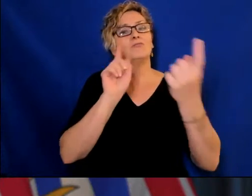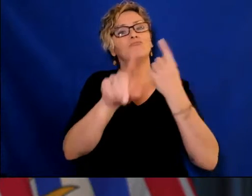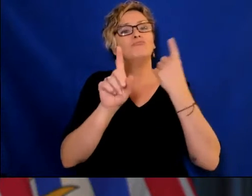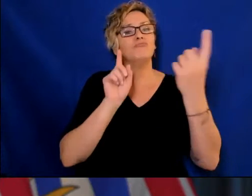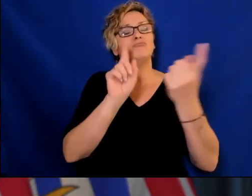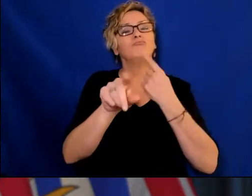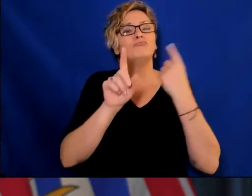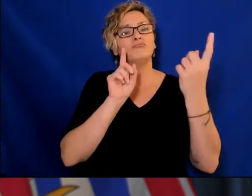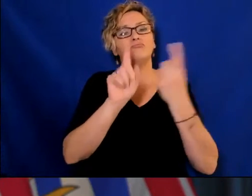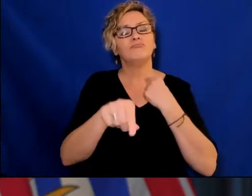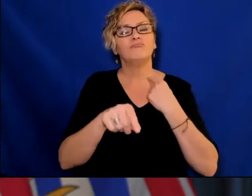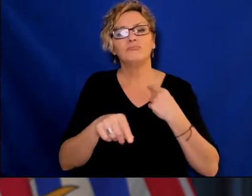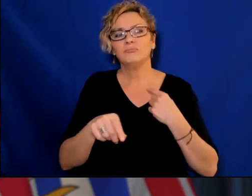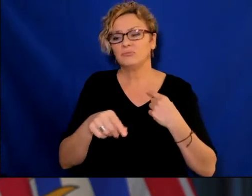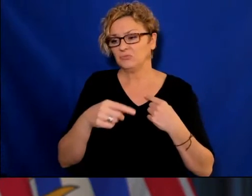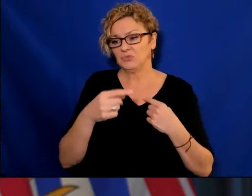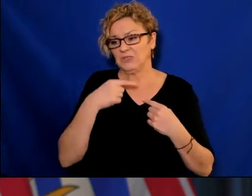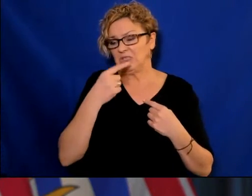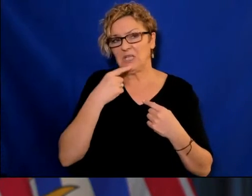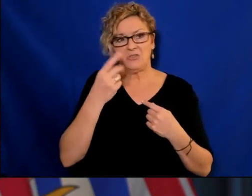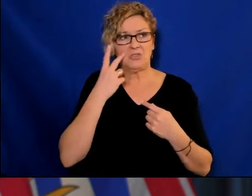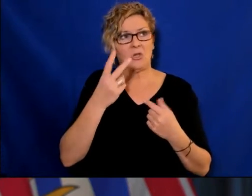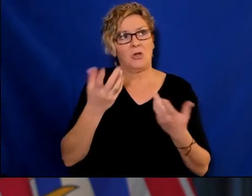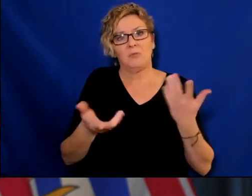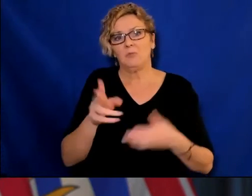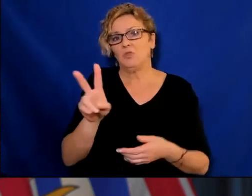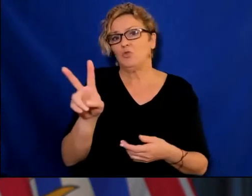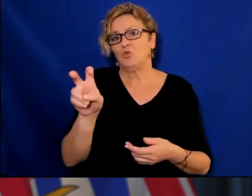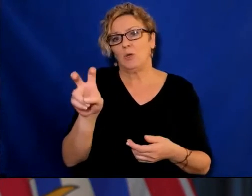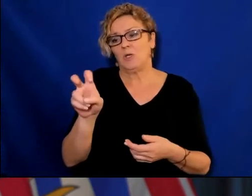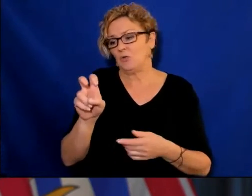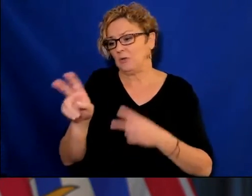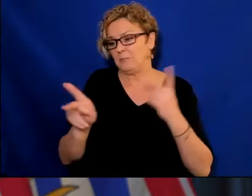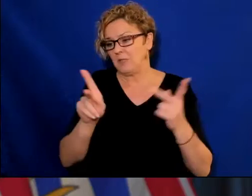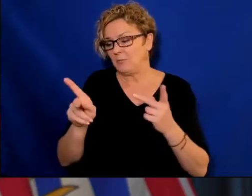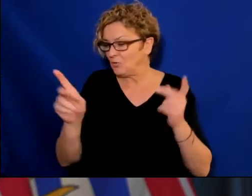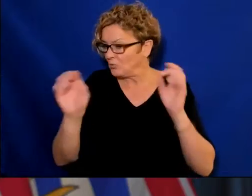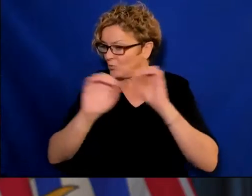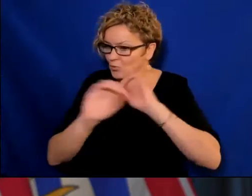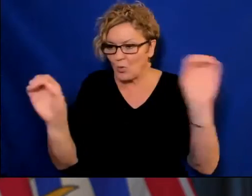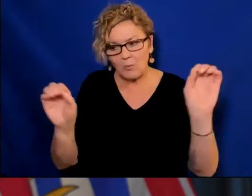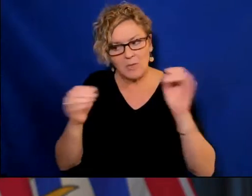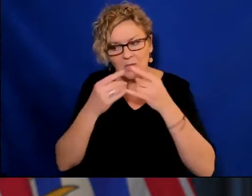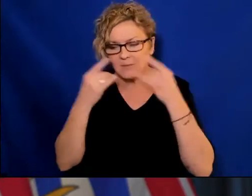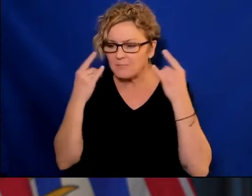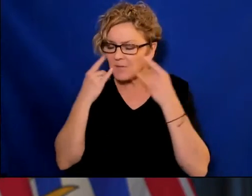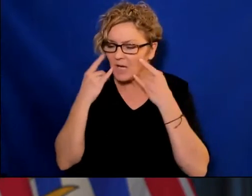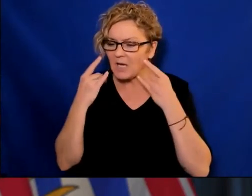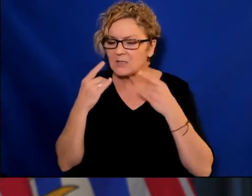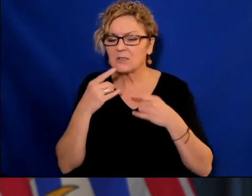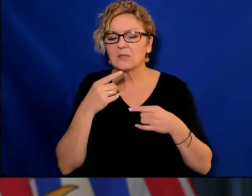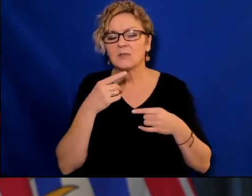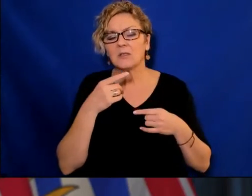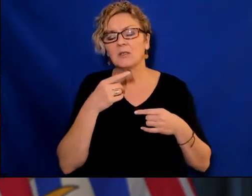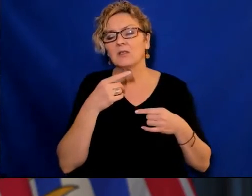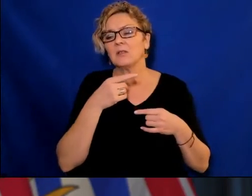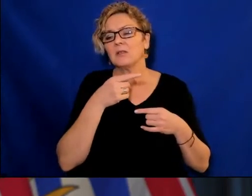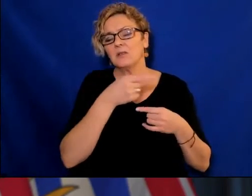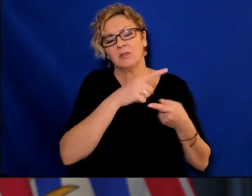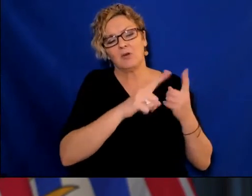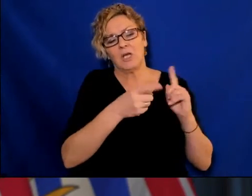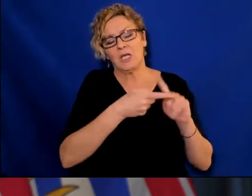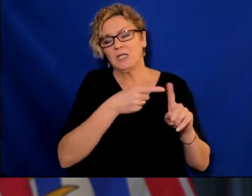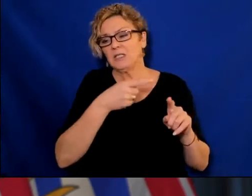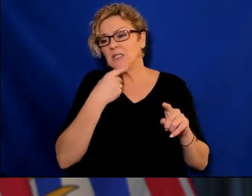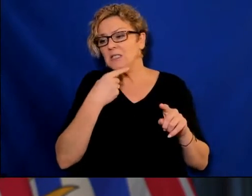of close at some point. So what's the protocol in that sort of situation? The things that we have learned about this virus are that